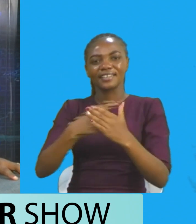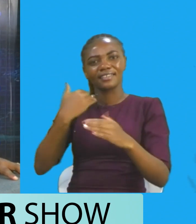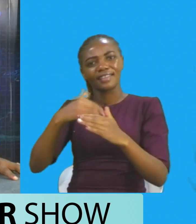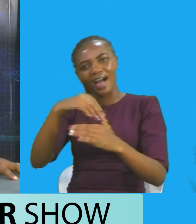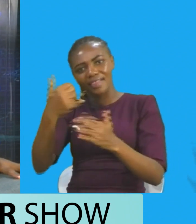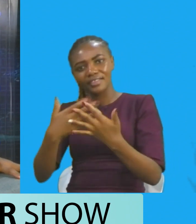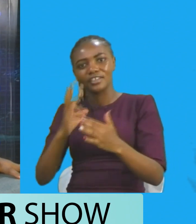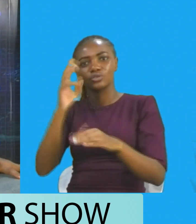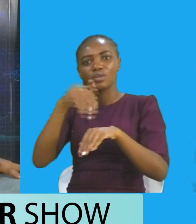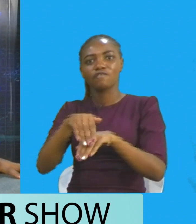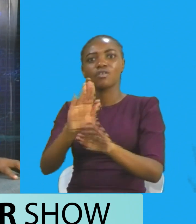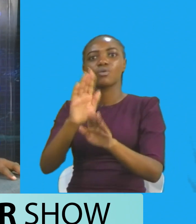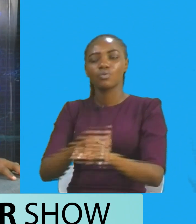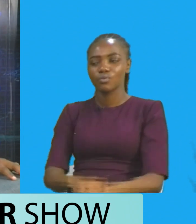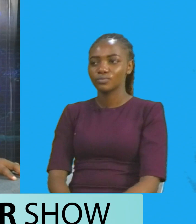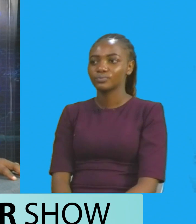follow.